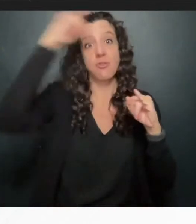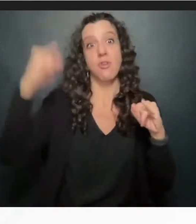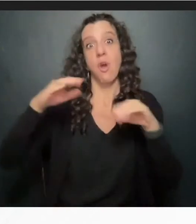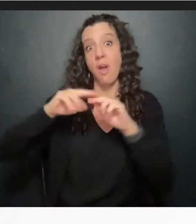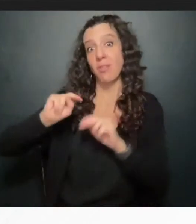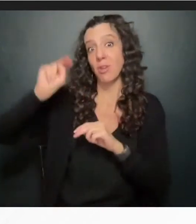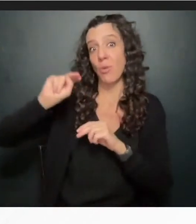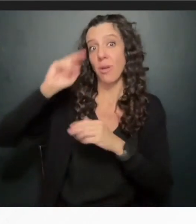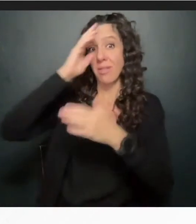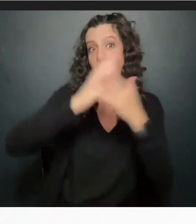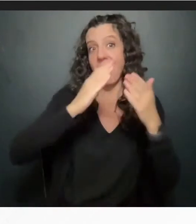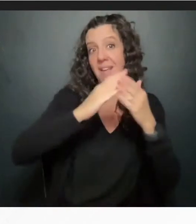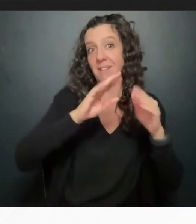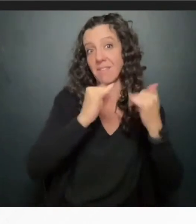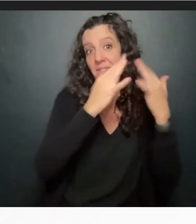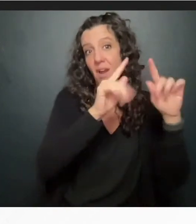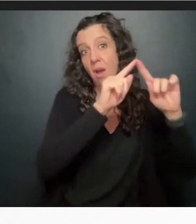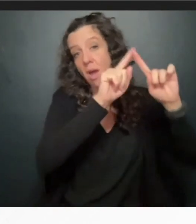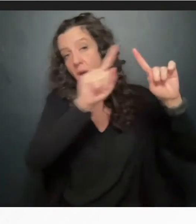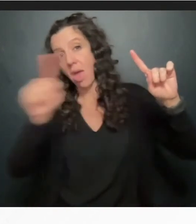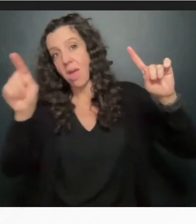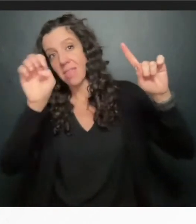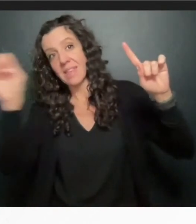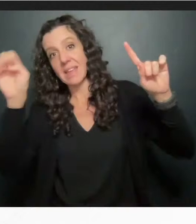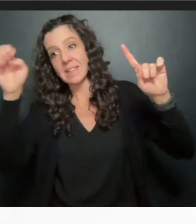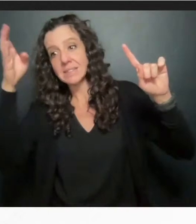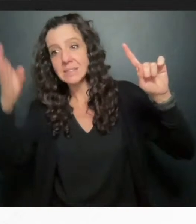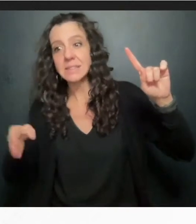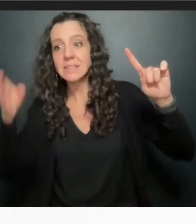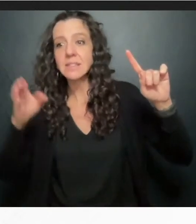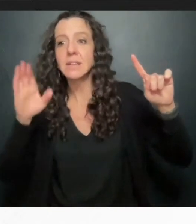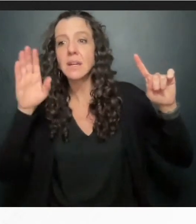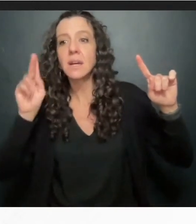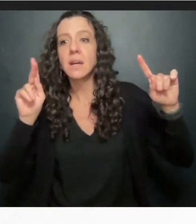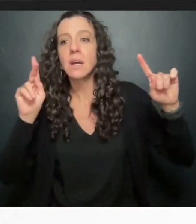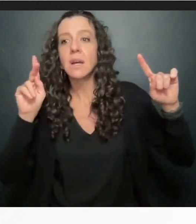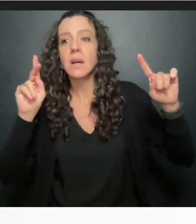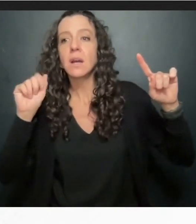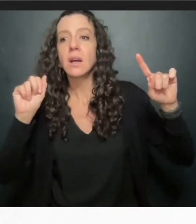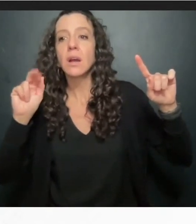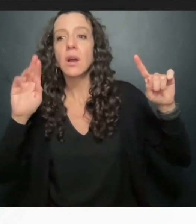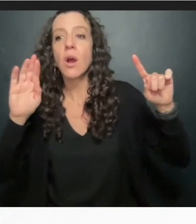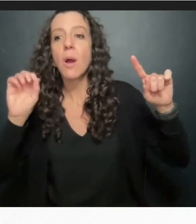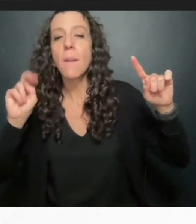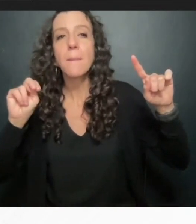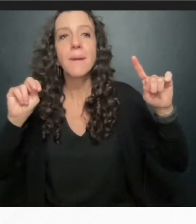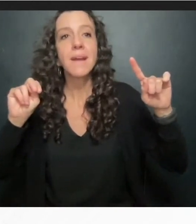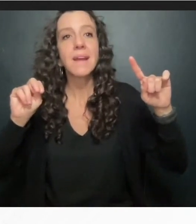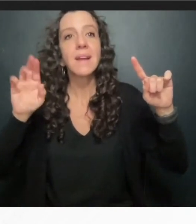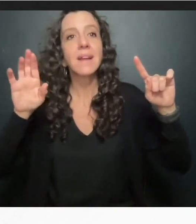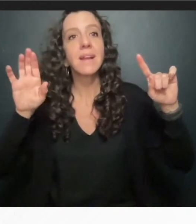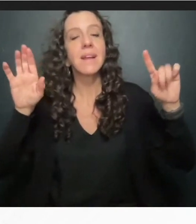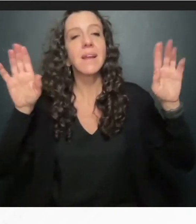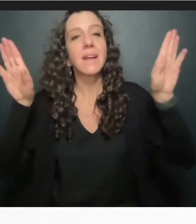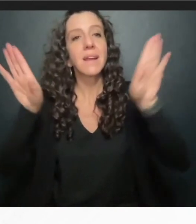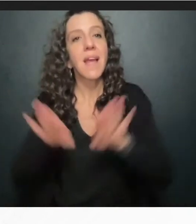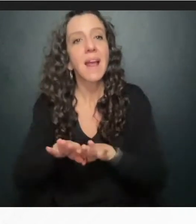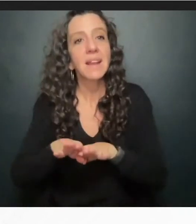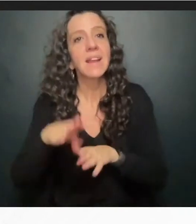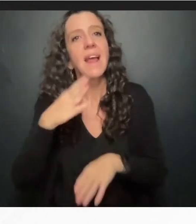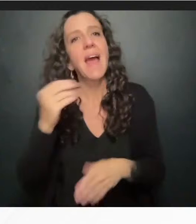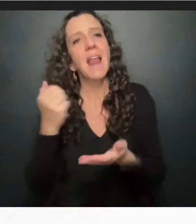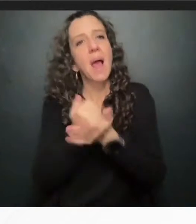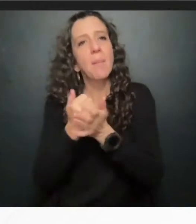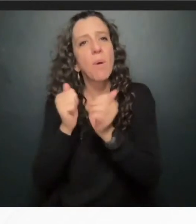to the east down to Carbon Canyon in that steep topography with our hand crews, our engines, and our aircraft focusing